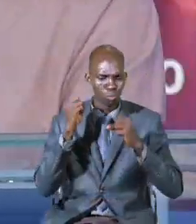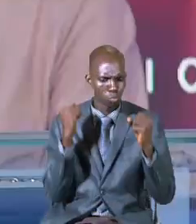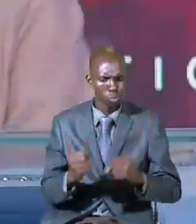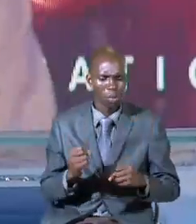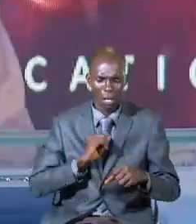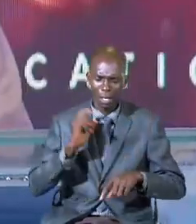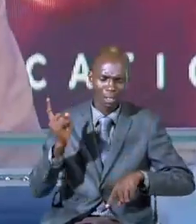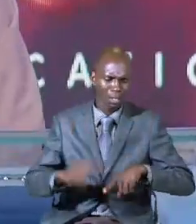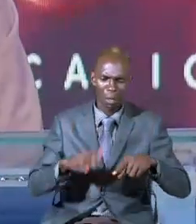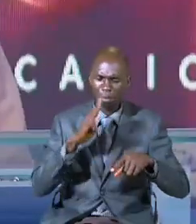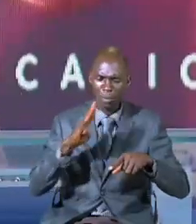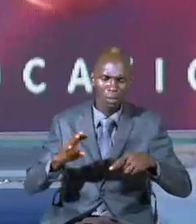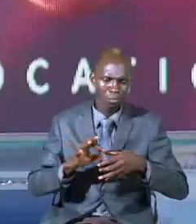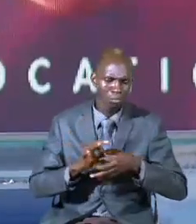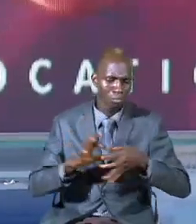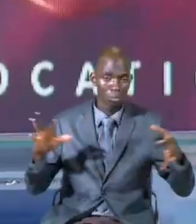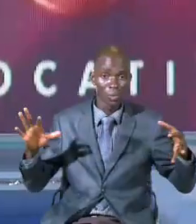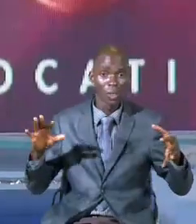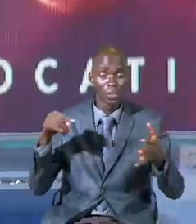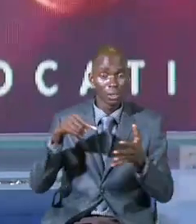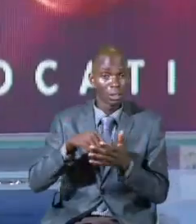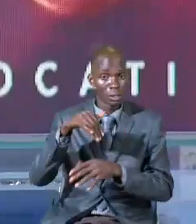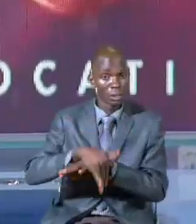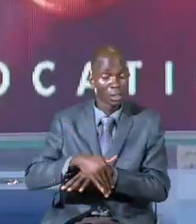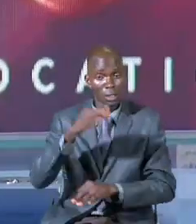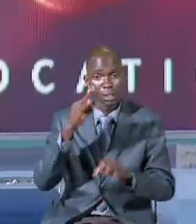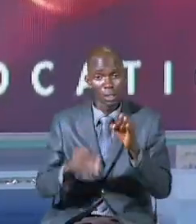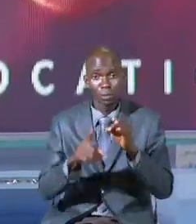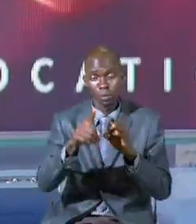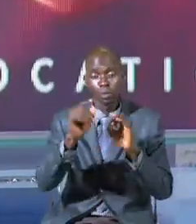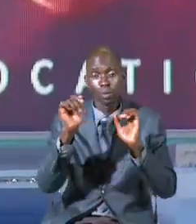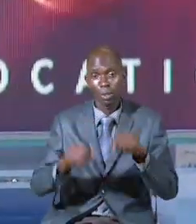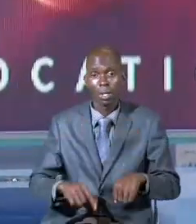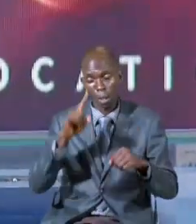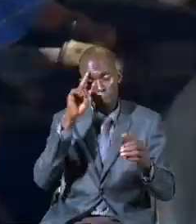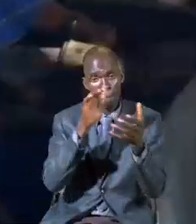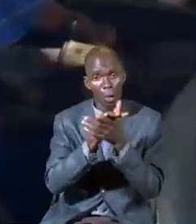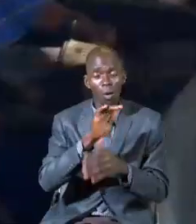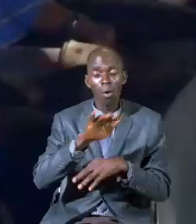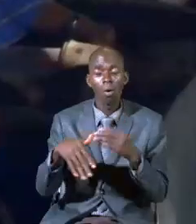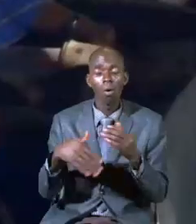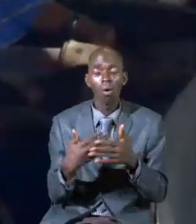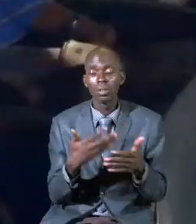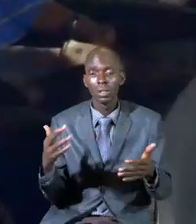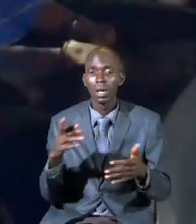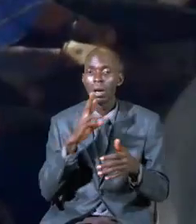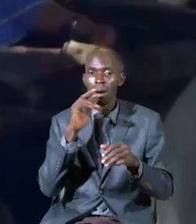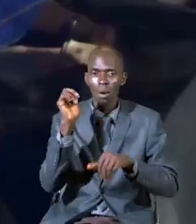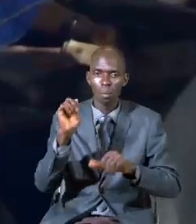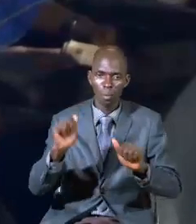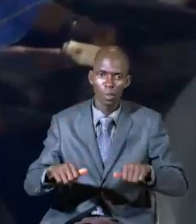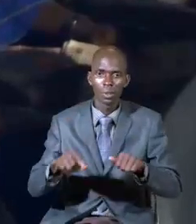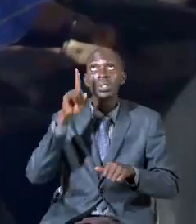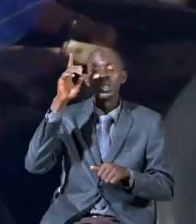tonight. If thou canst believe, all things are possible. It will set you